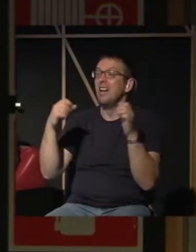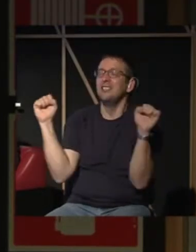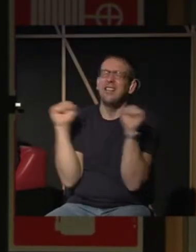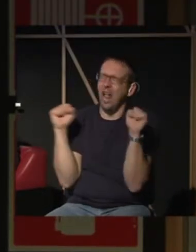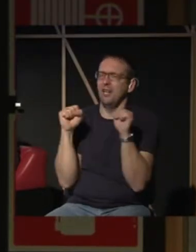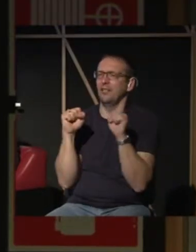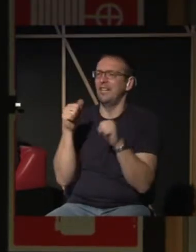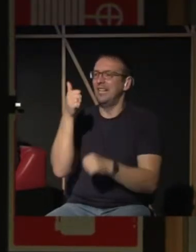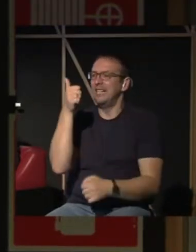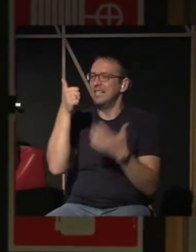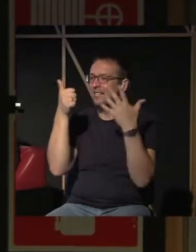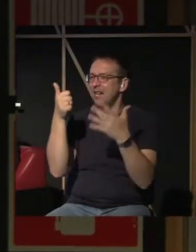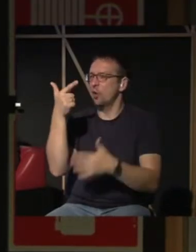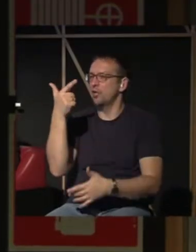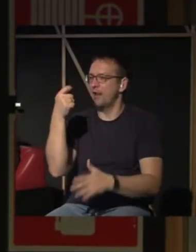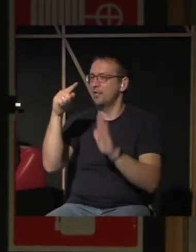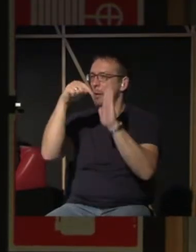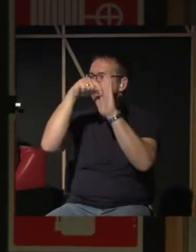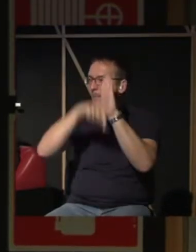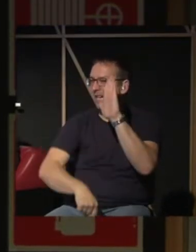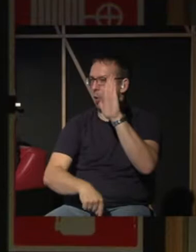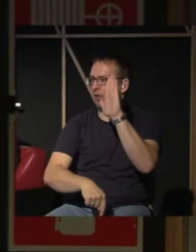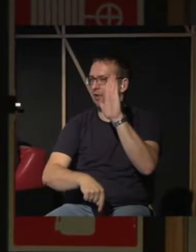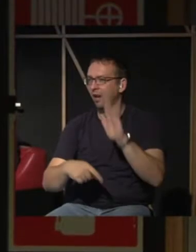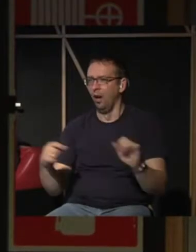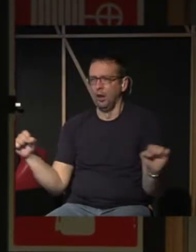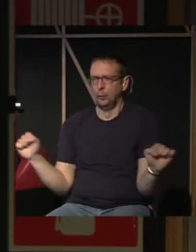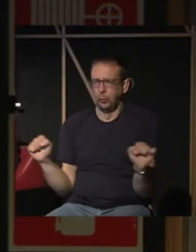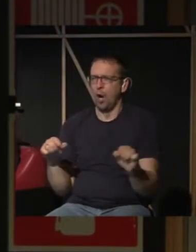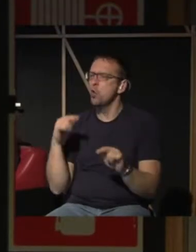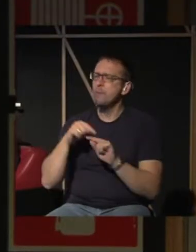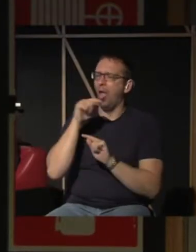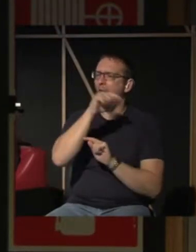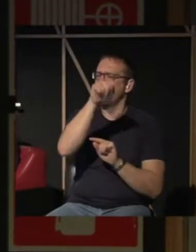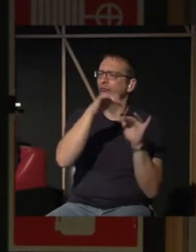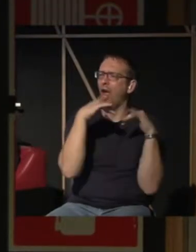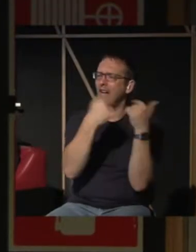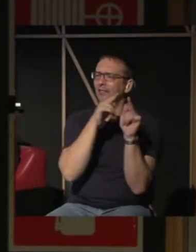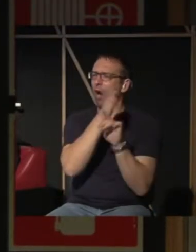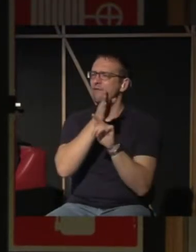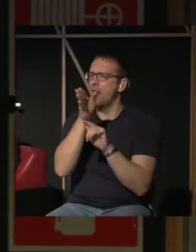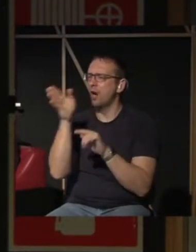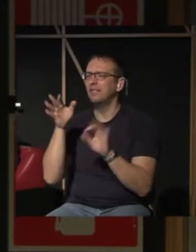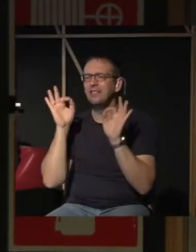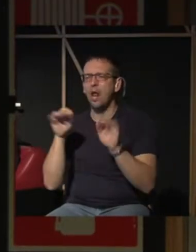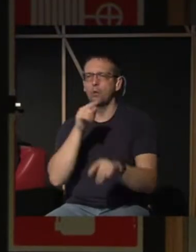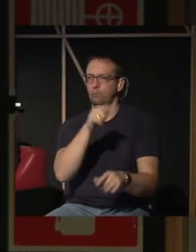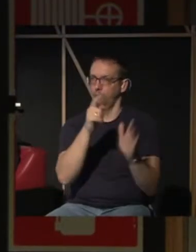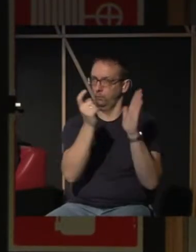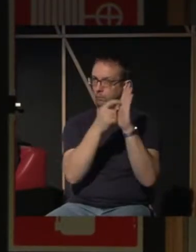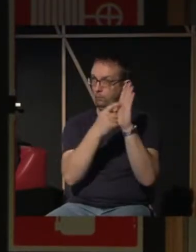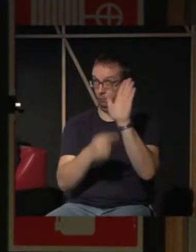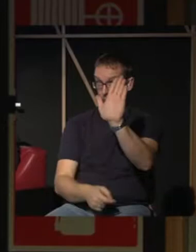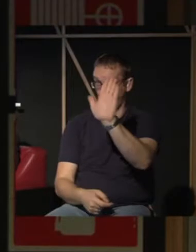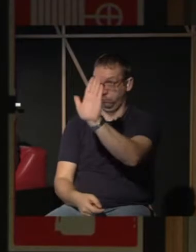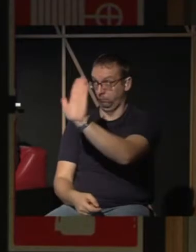all of the stadiums to ensure that when the tournament began, they were going to be as accessible as possible. Working